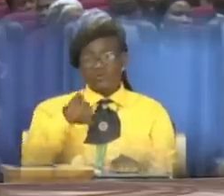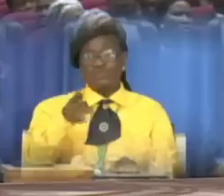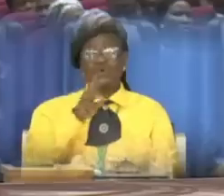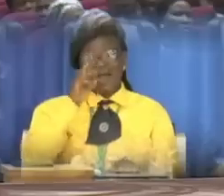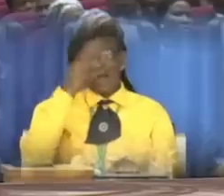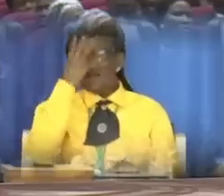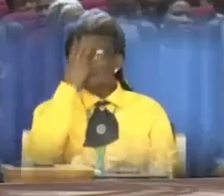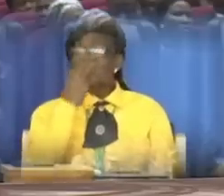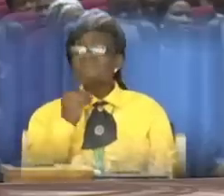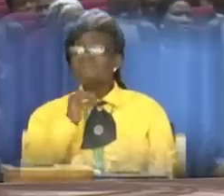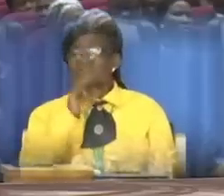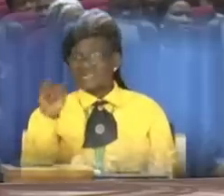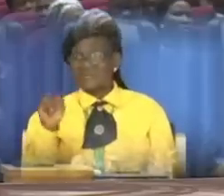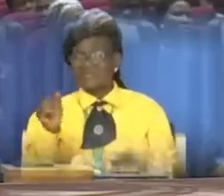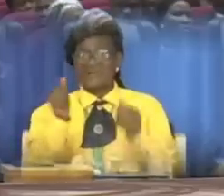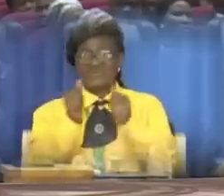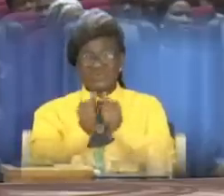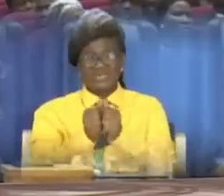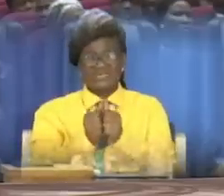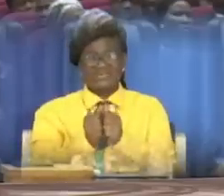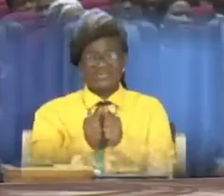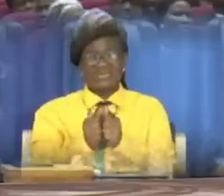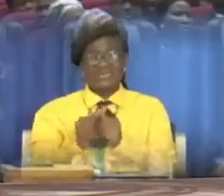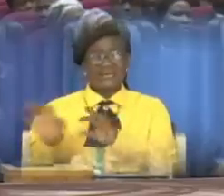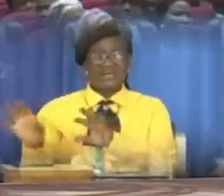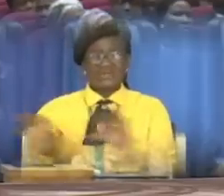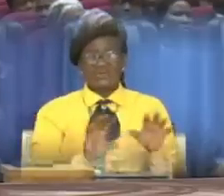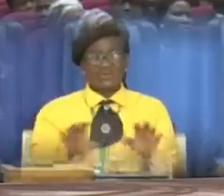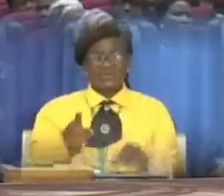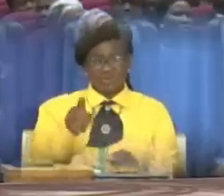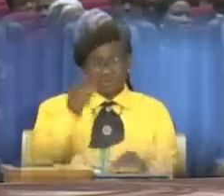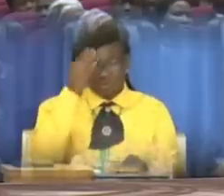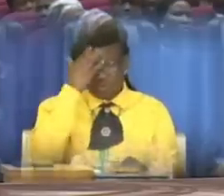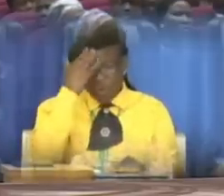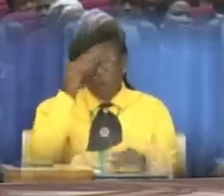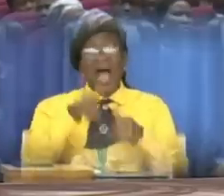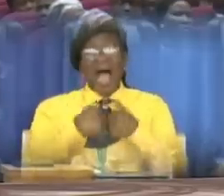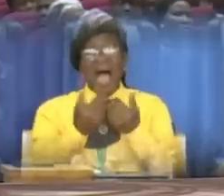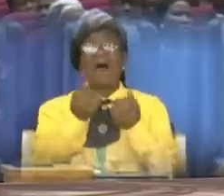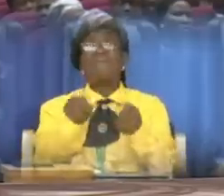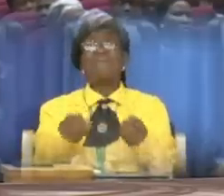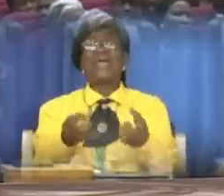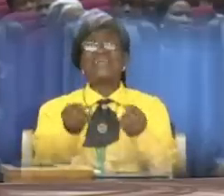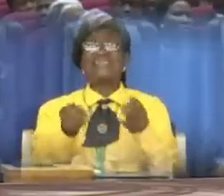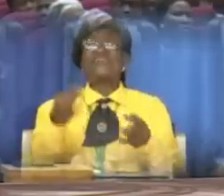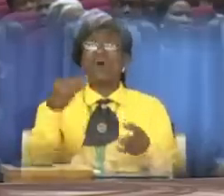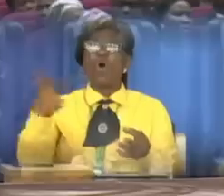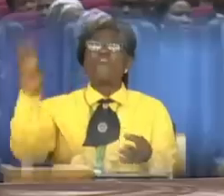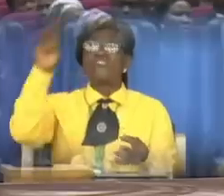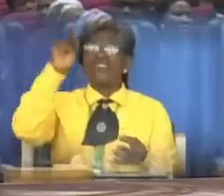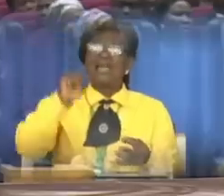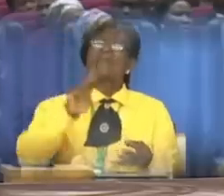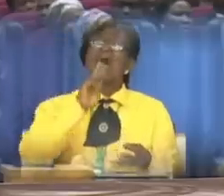Do you know how many of them are in your homes? Do you know who is the closest ally